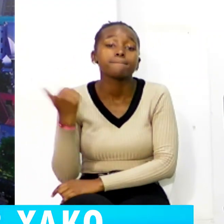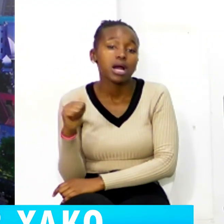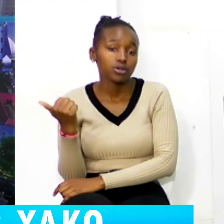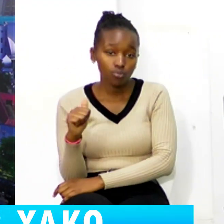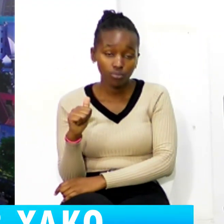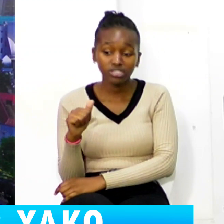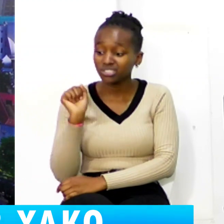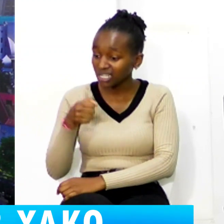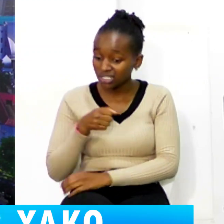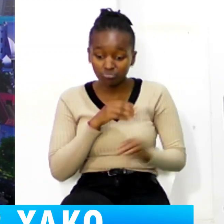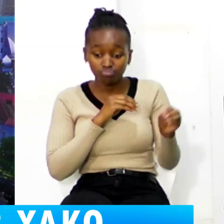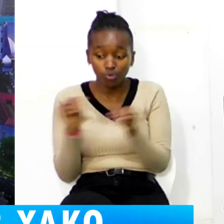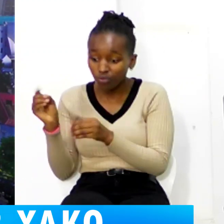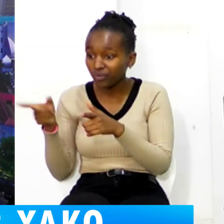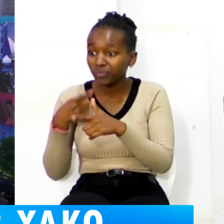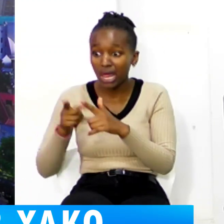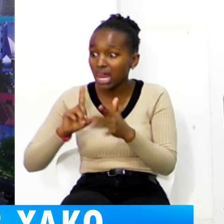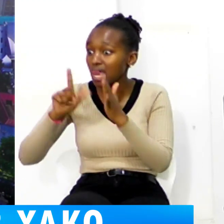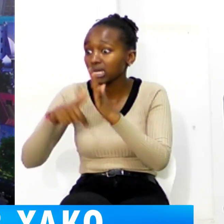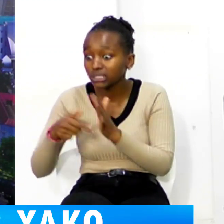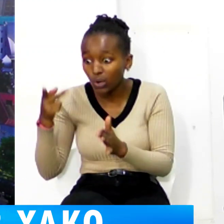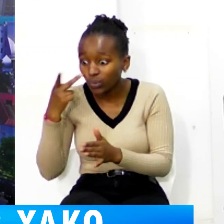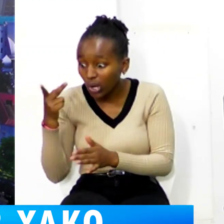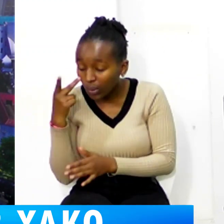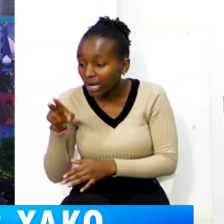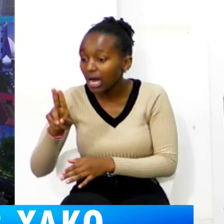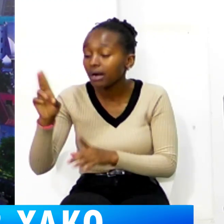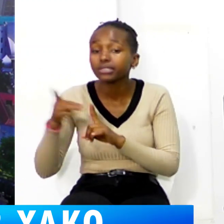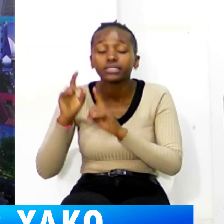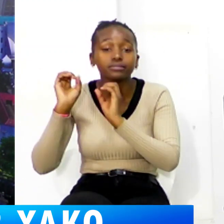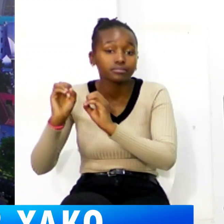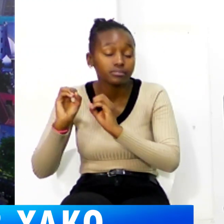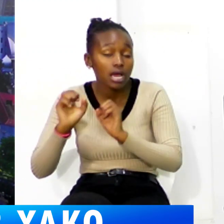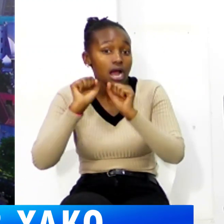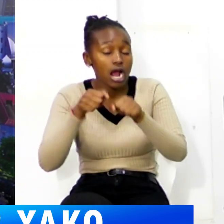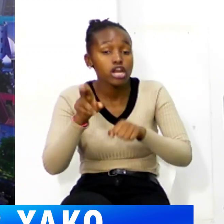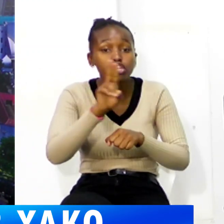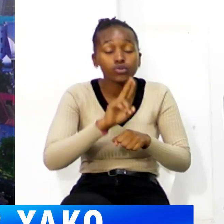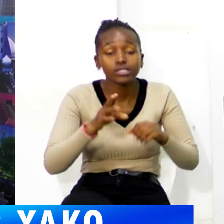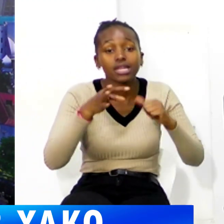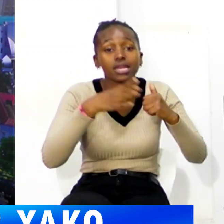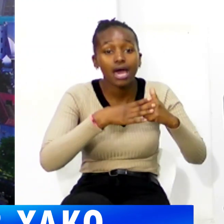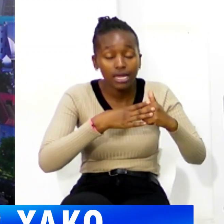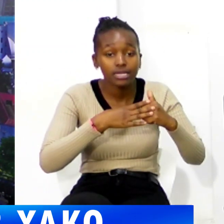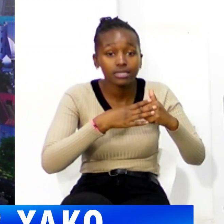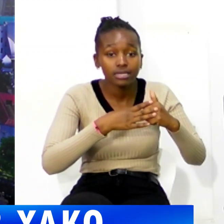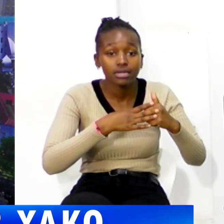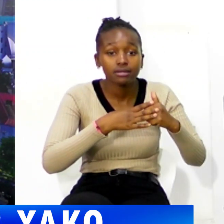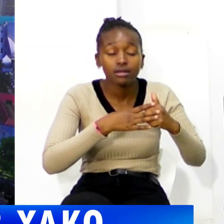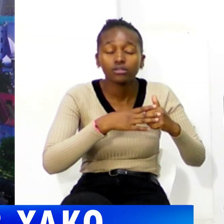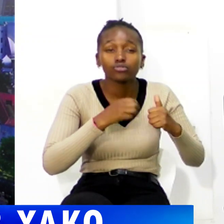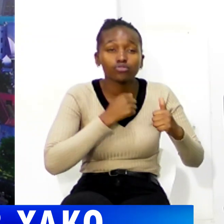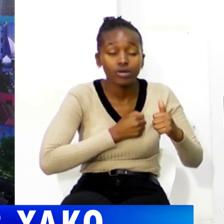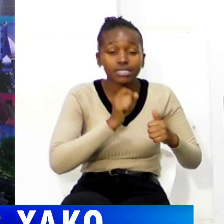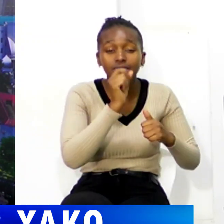updated. Yes. So you said you dial 977. You can do 9777 1.